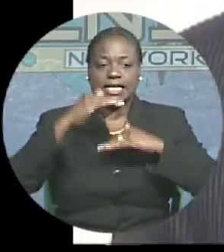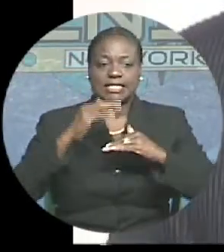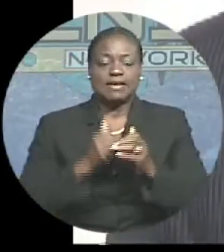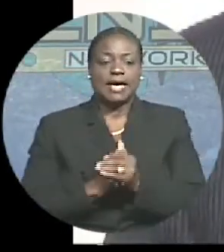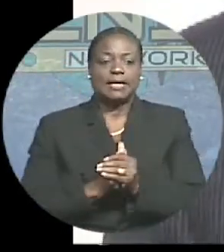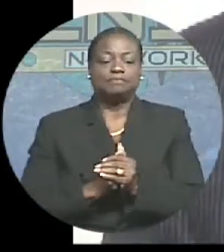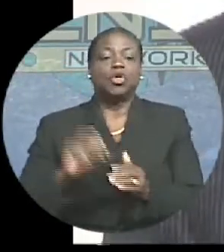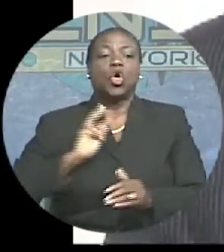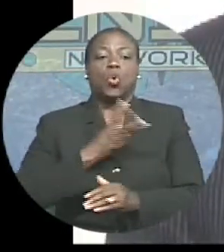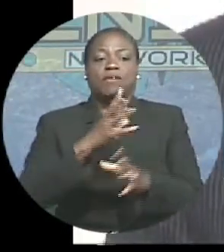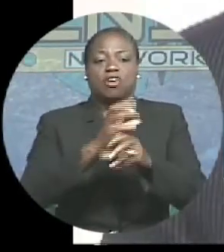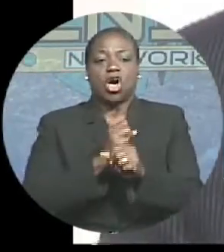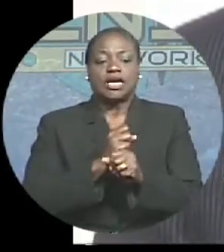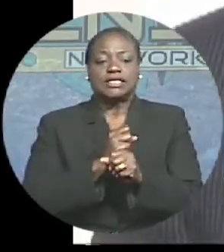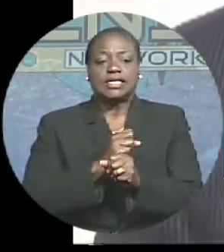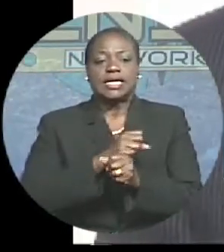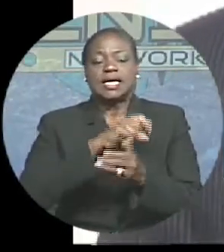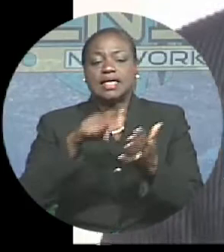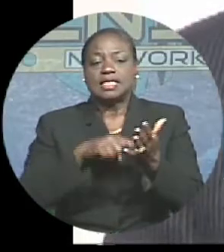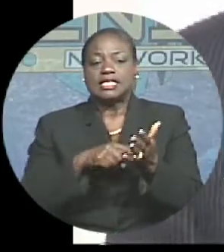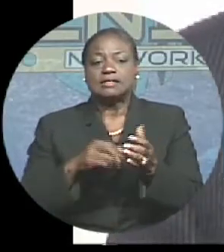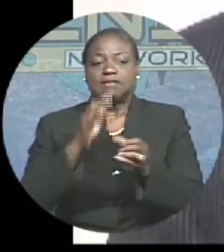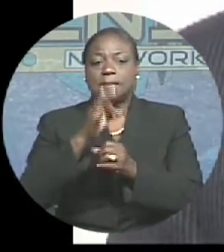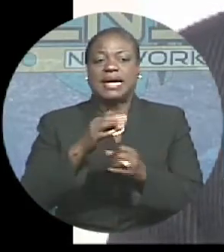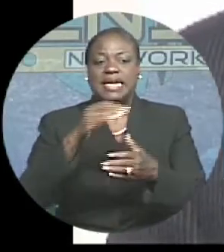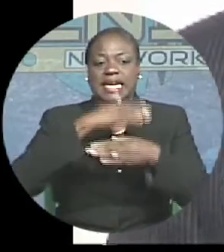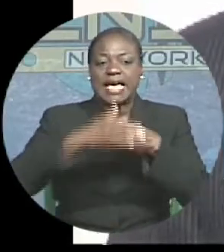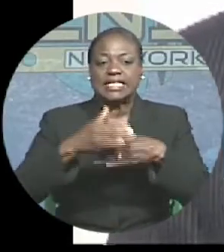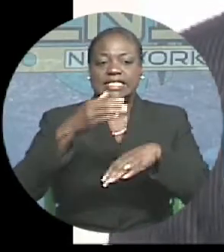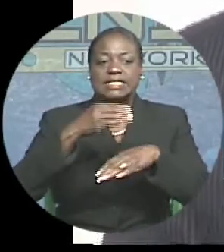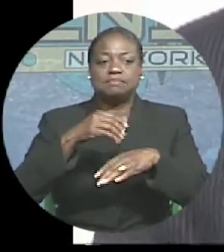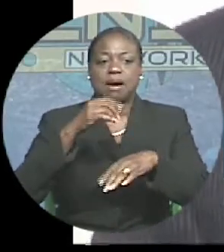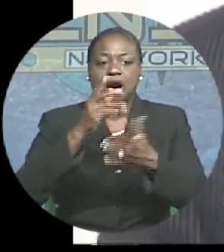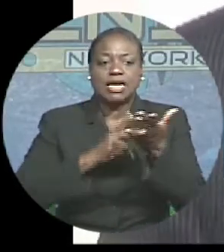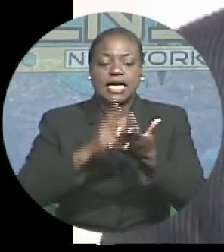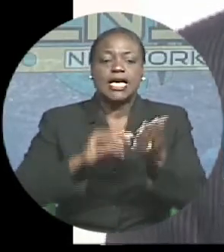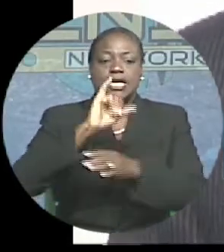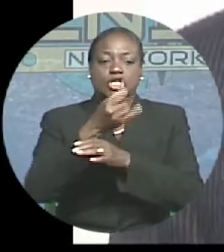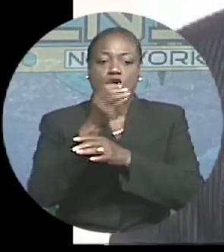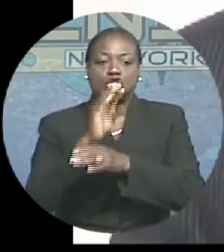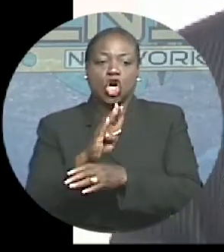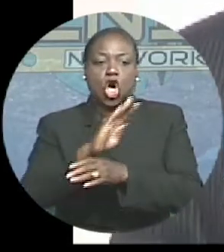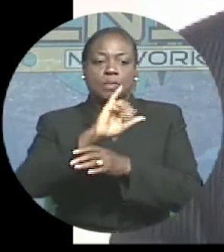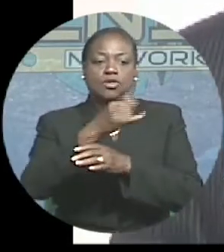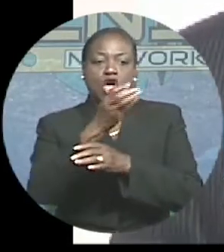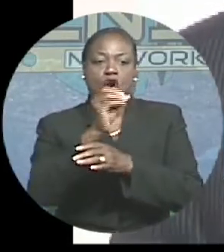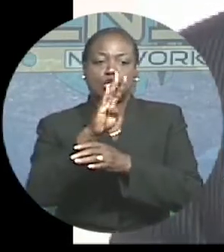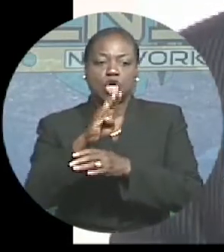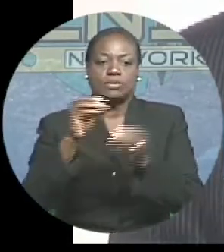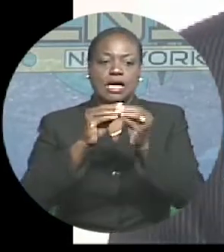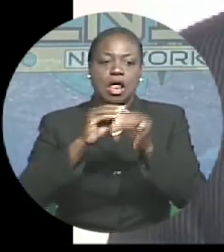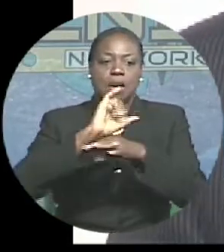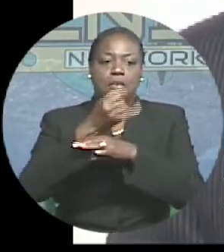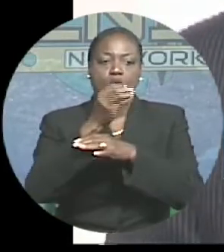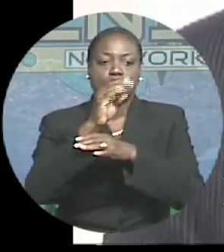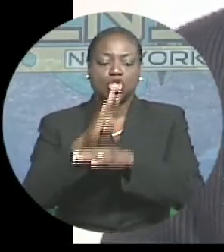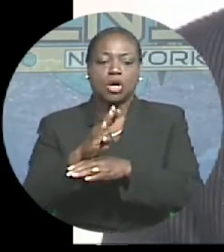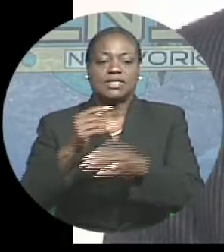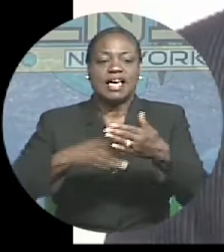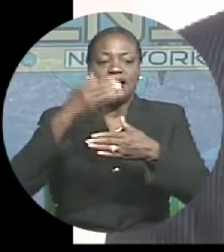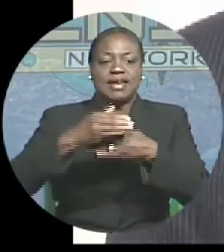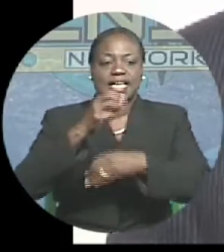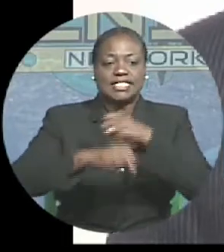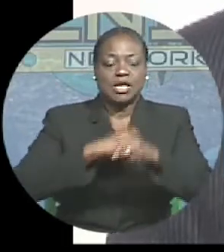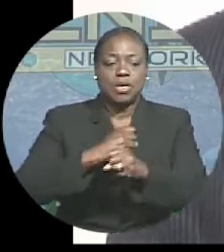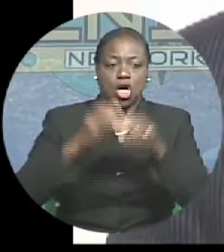We've gotten this hurdle over. My next phase is jobs. So this next year of the PLP administration, you'll see